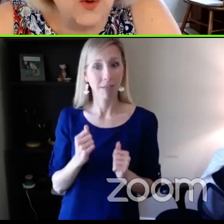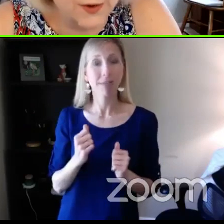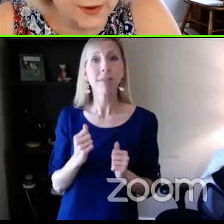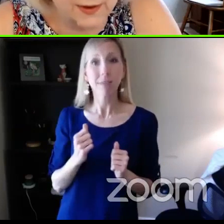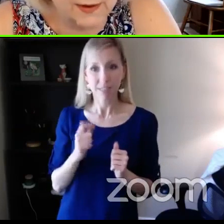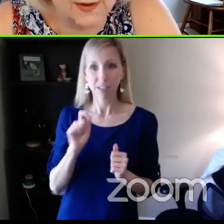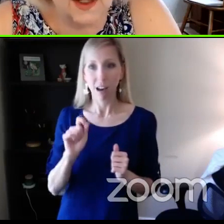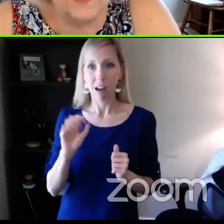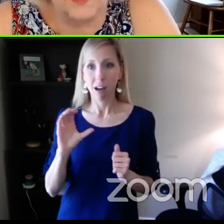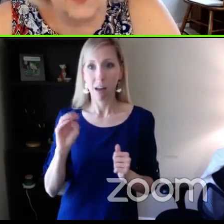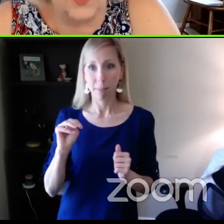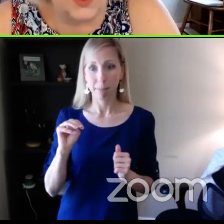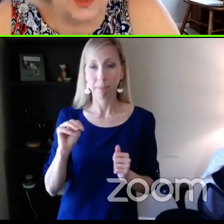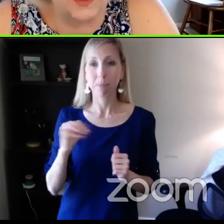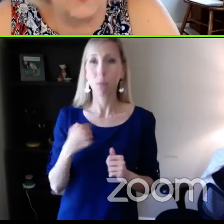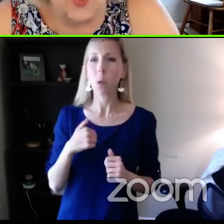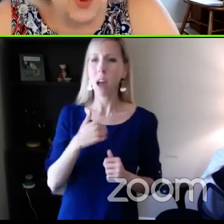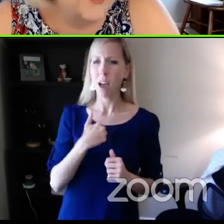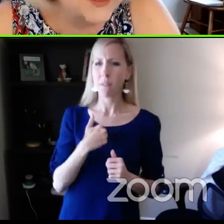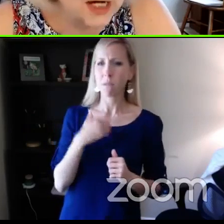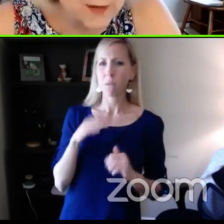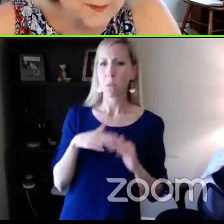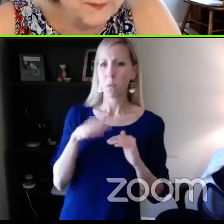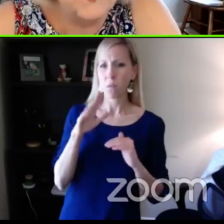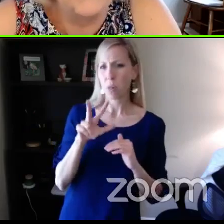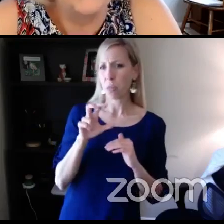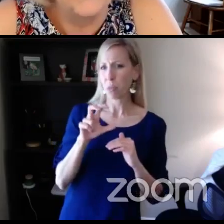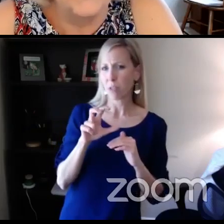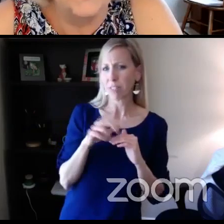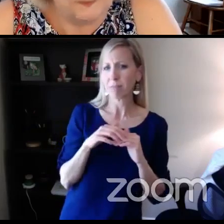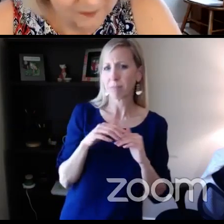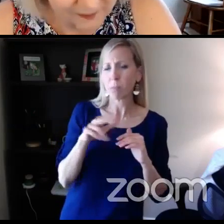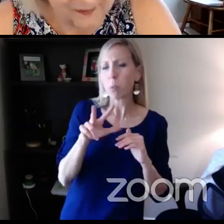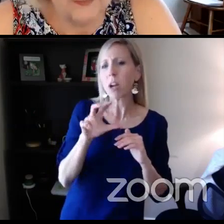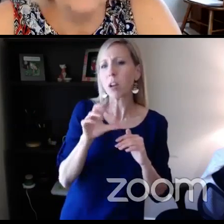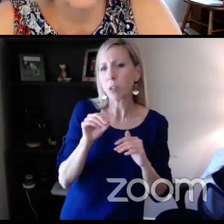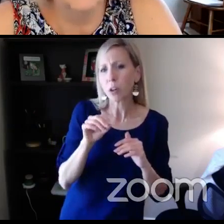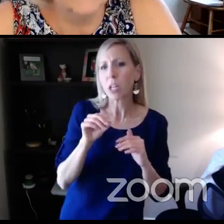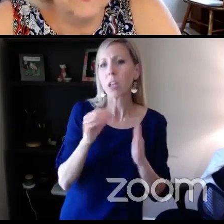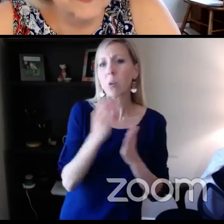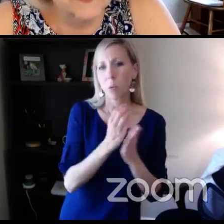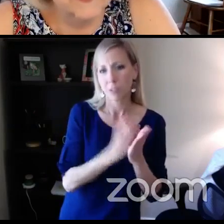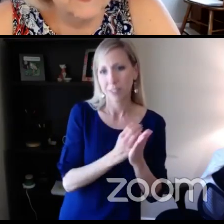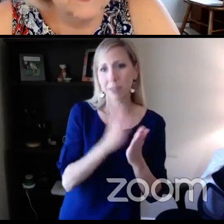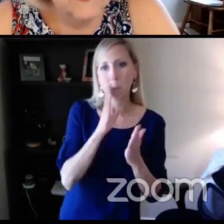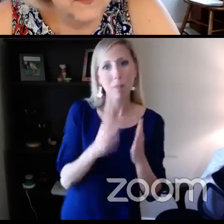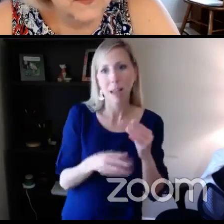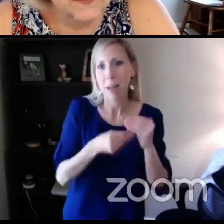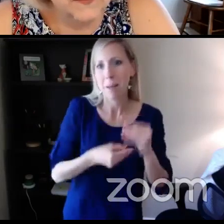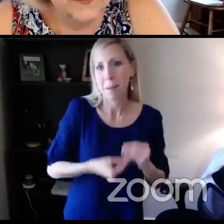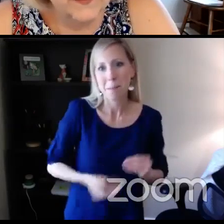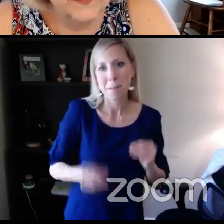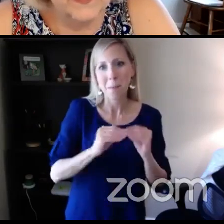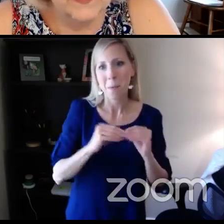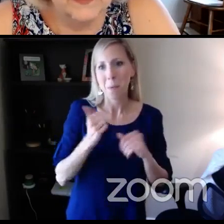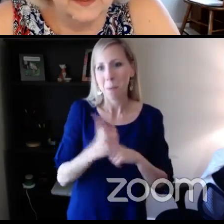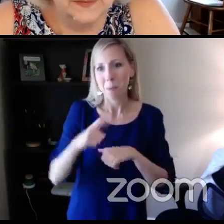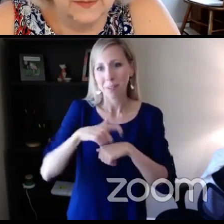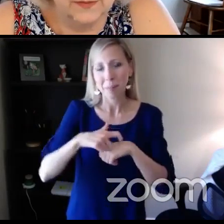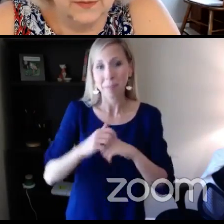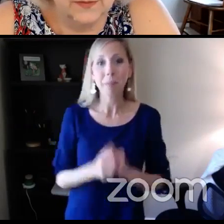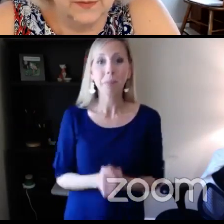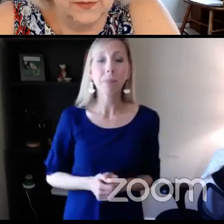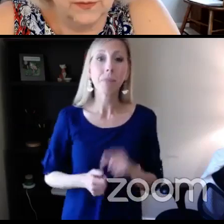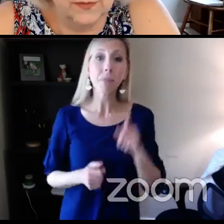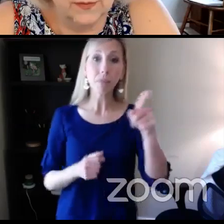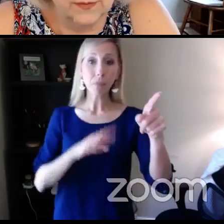over 30 courses, and mm-hmm. then we're adding more all the time. Mm-hmm. Yes. And also wanted to mention